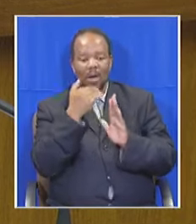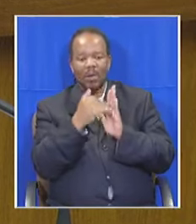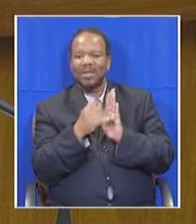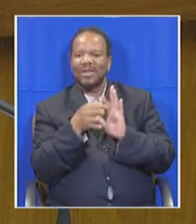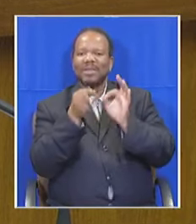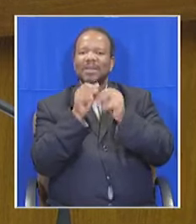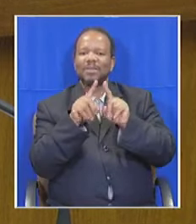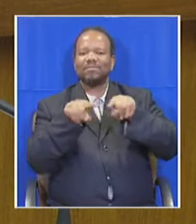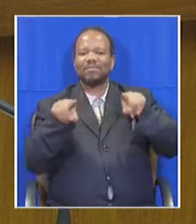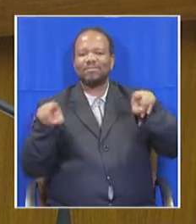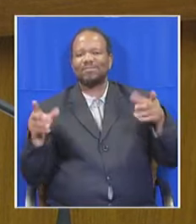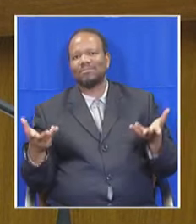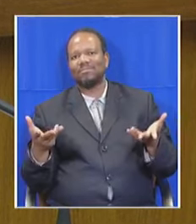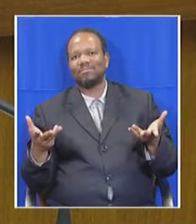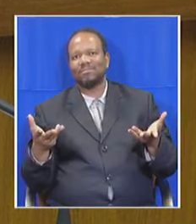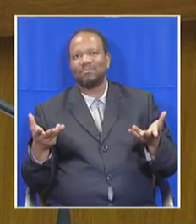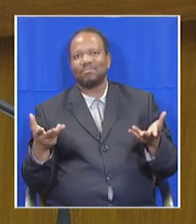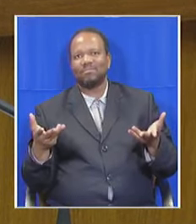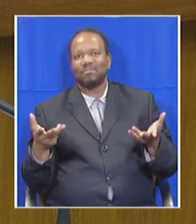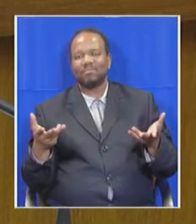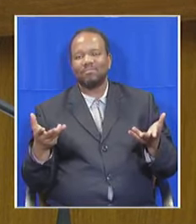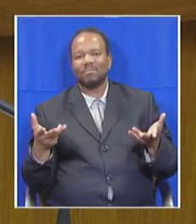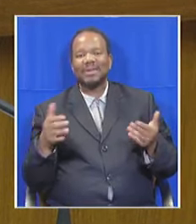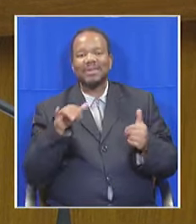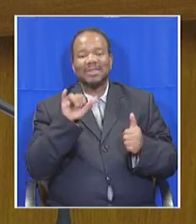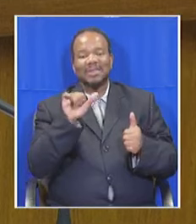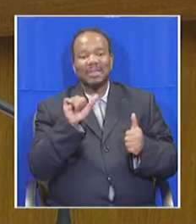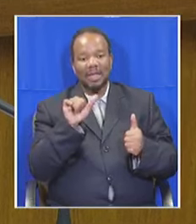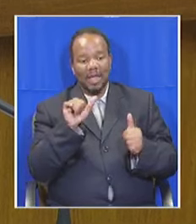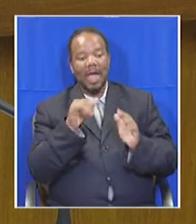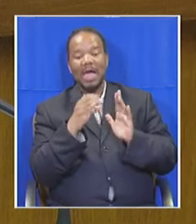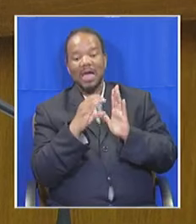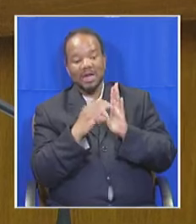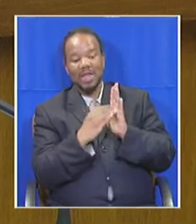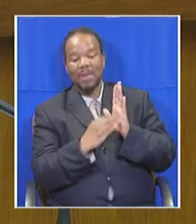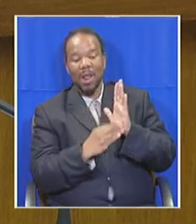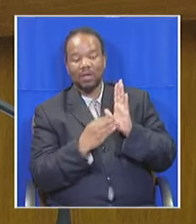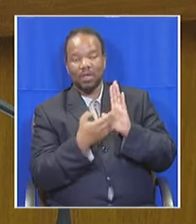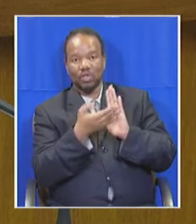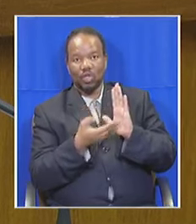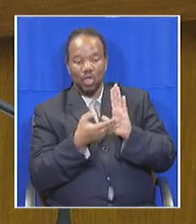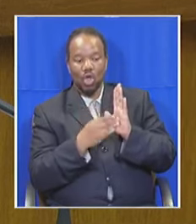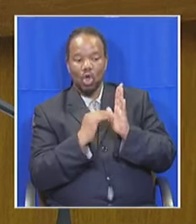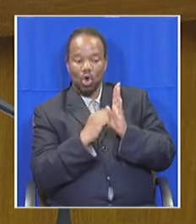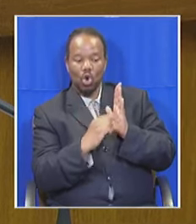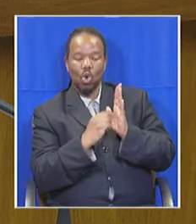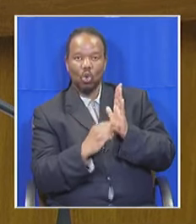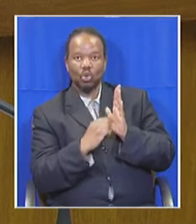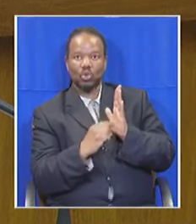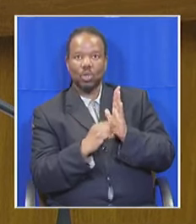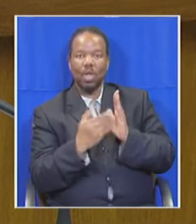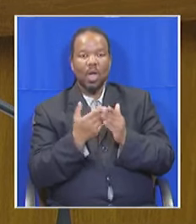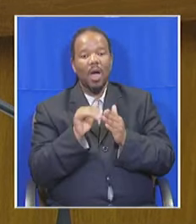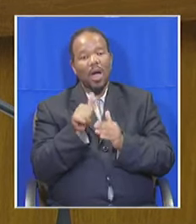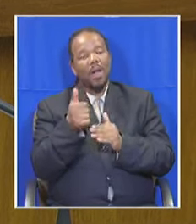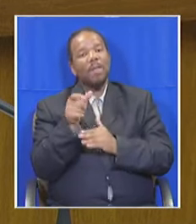possibly abuse. The fact that the criminalization clause requires an intentional disclosure and the intent to cause harm to the affected party does